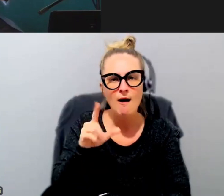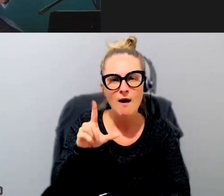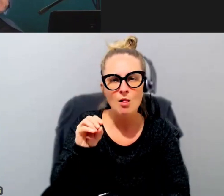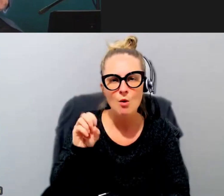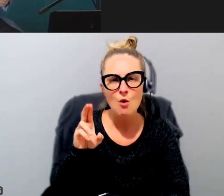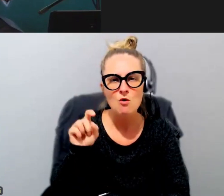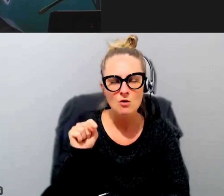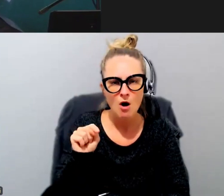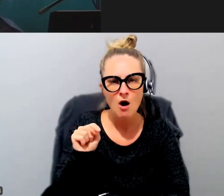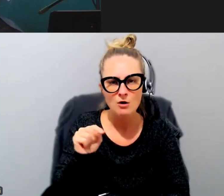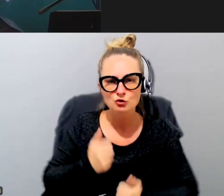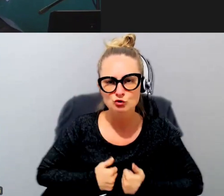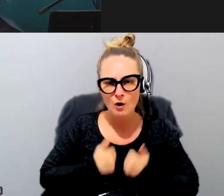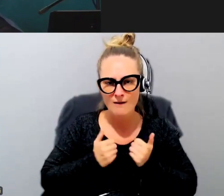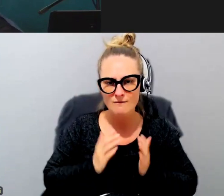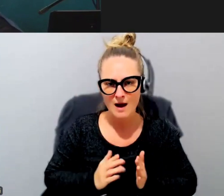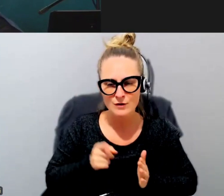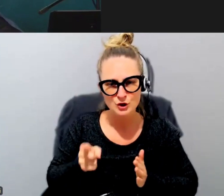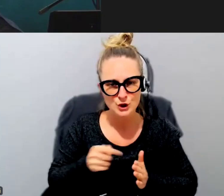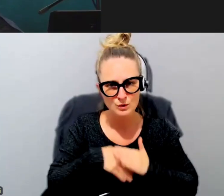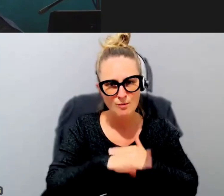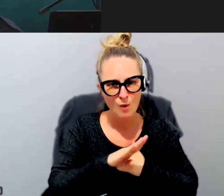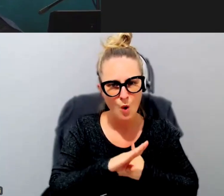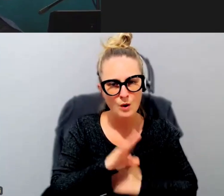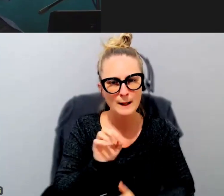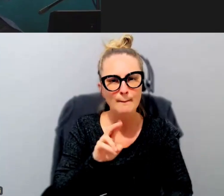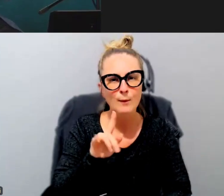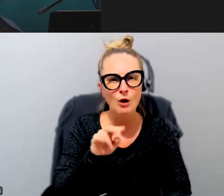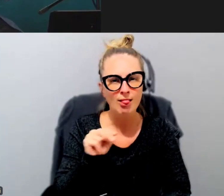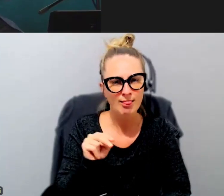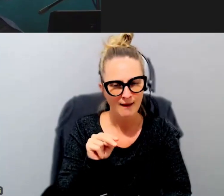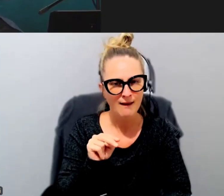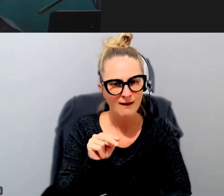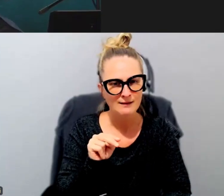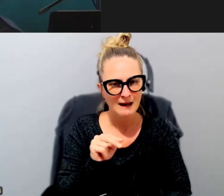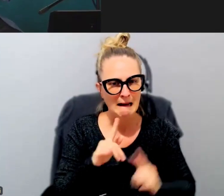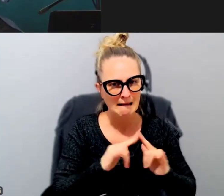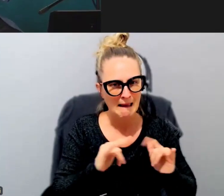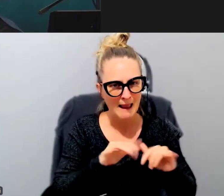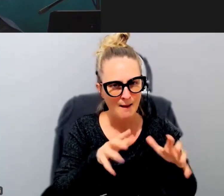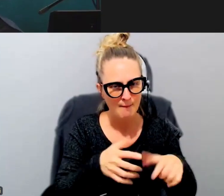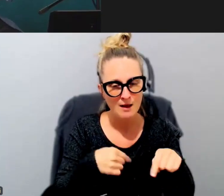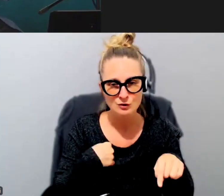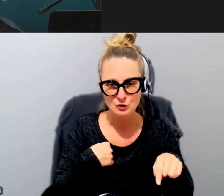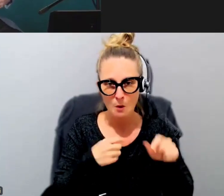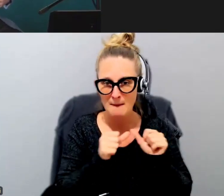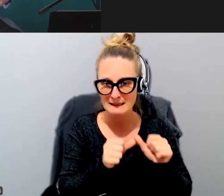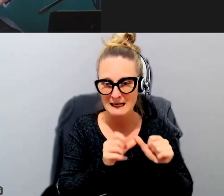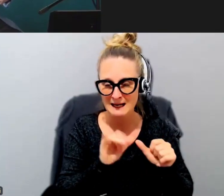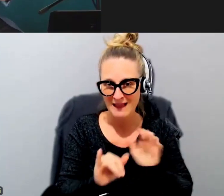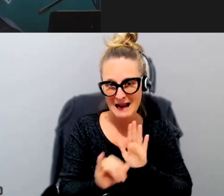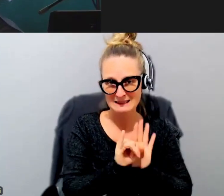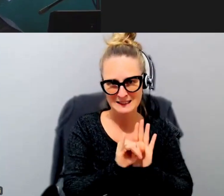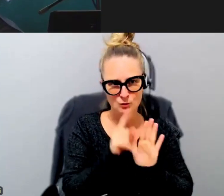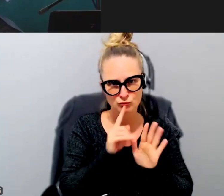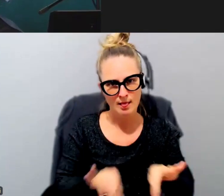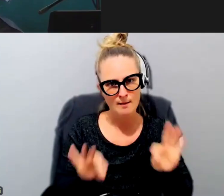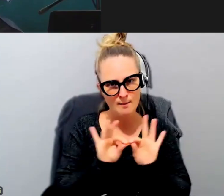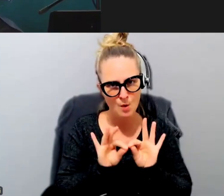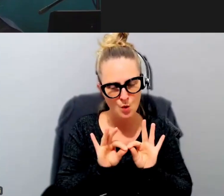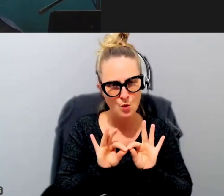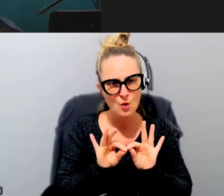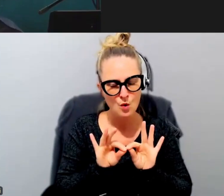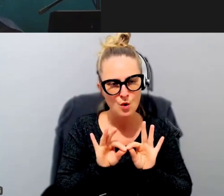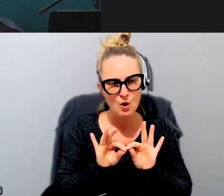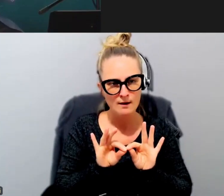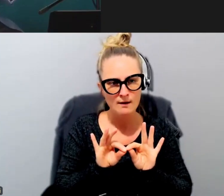camp in Berlin. And maintaining Jewish identity was extremely important. And as